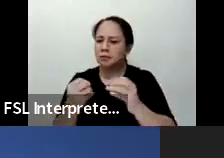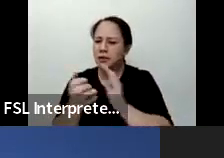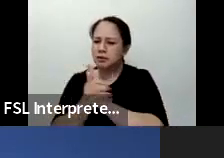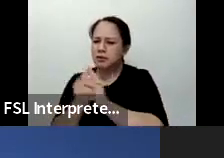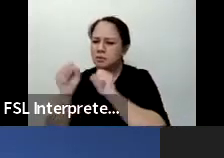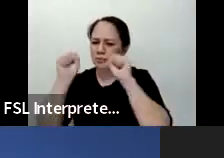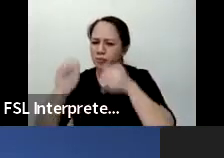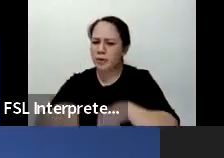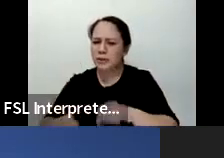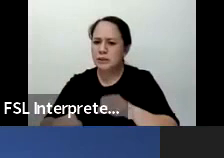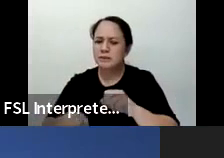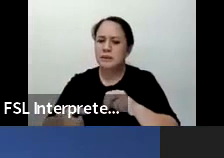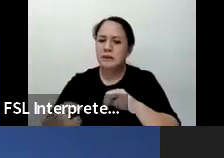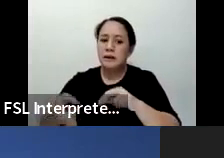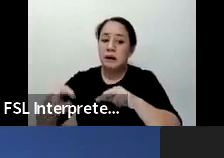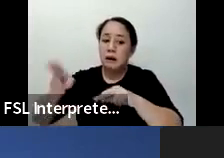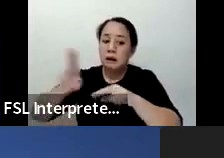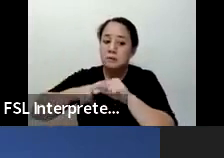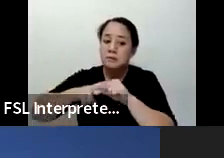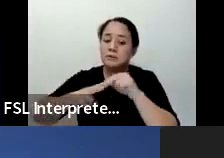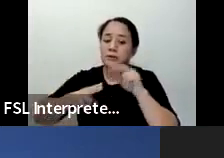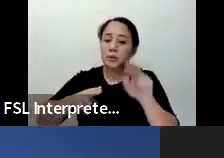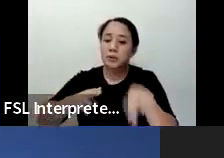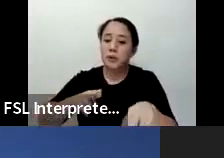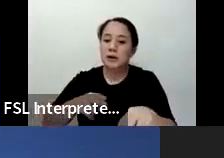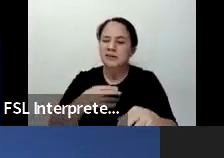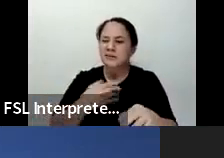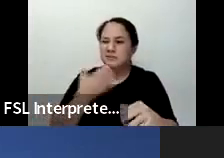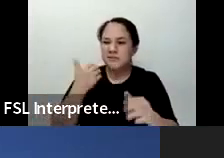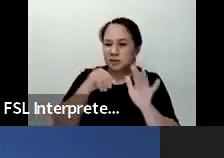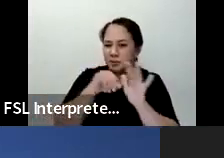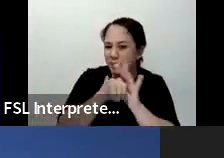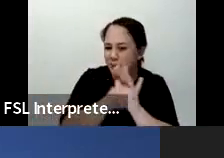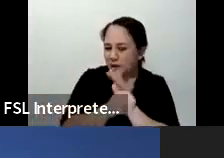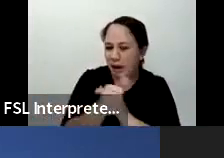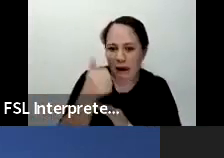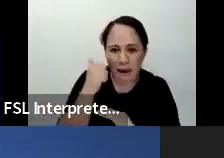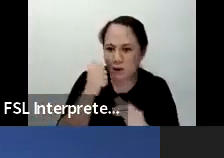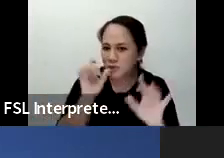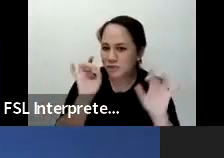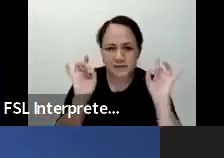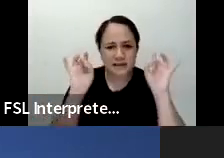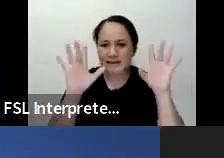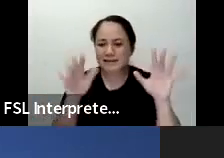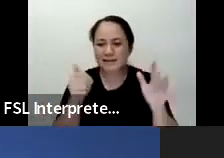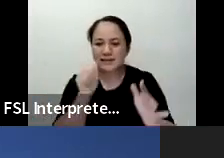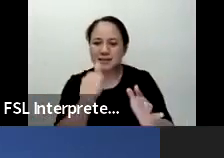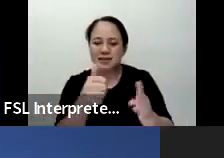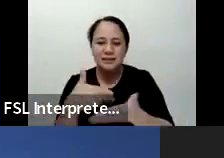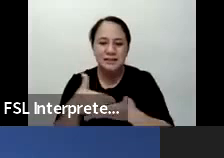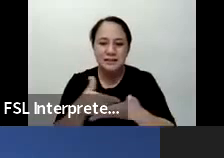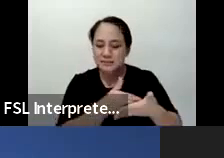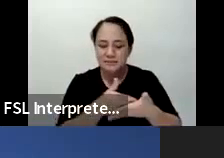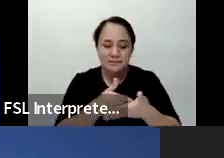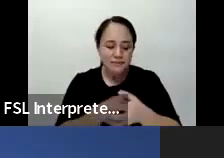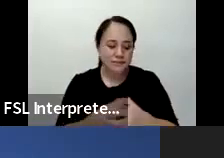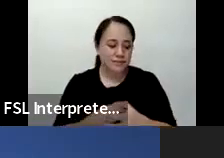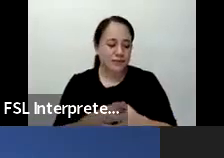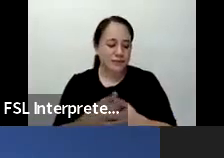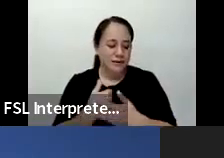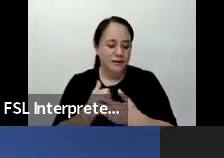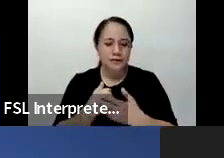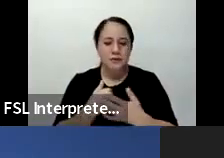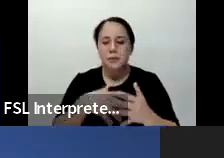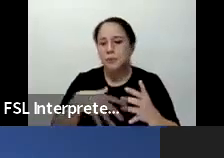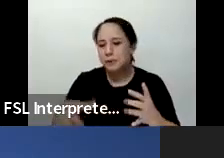be a decrease in births because of fear of infection. They would not like to risk themselves and their baby, themselves getting